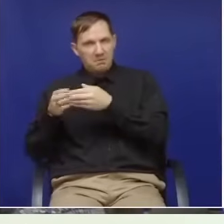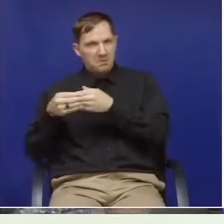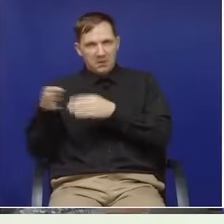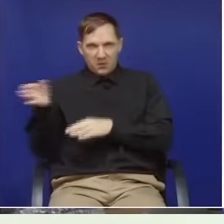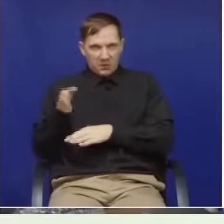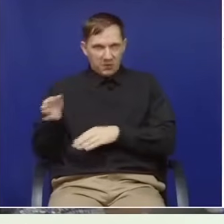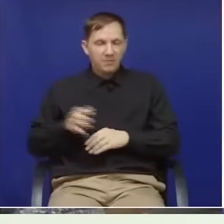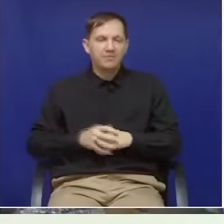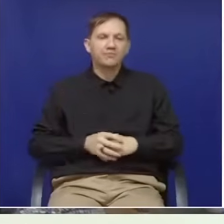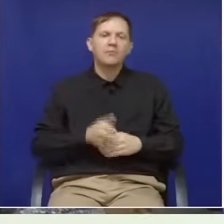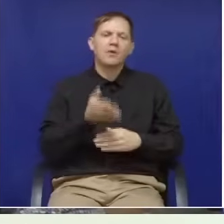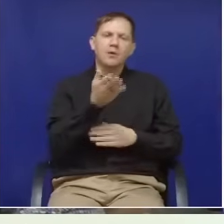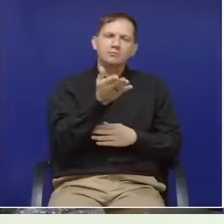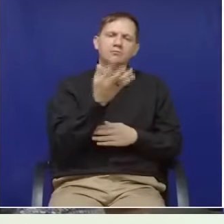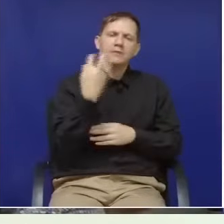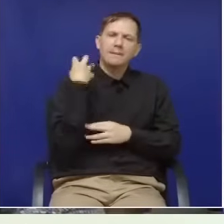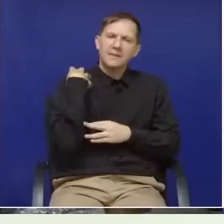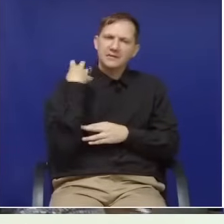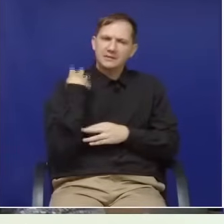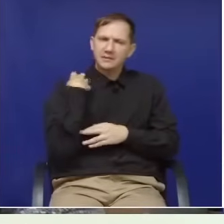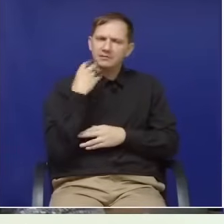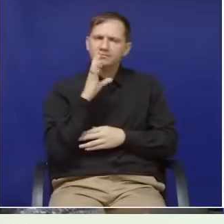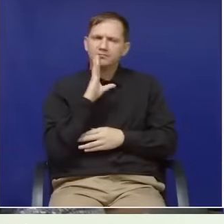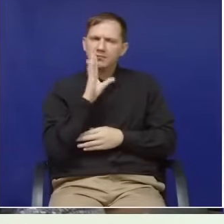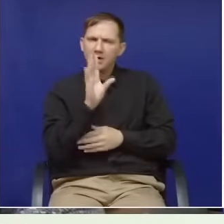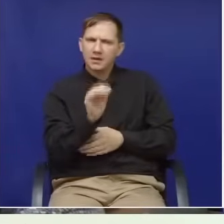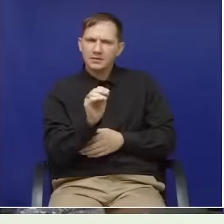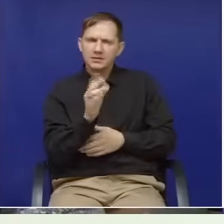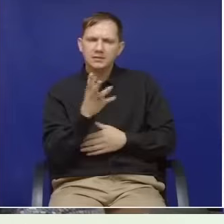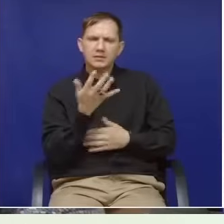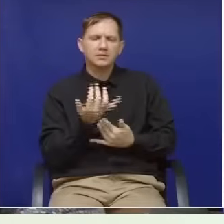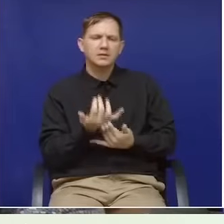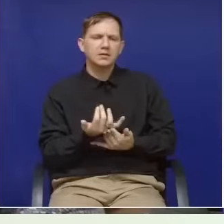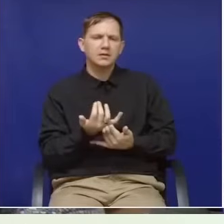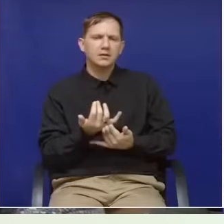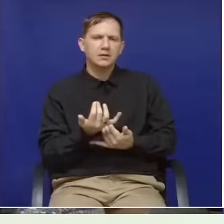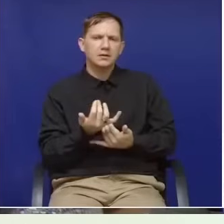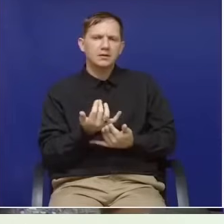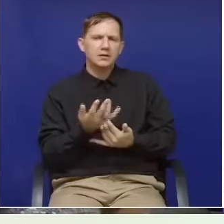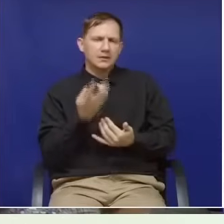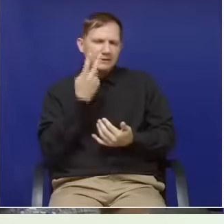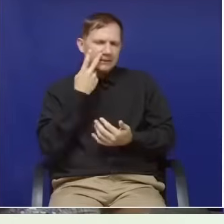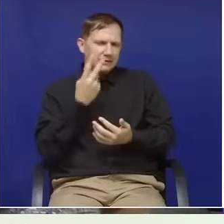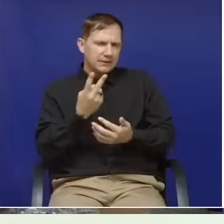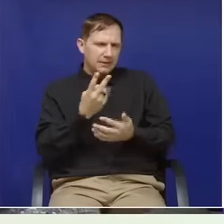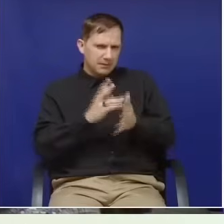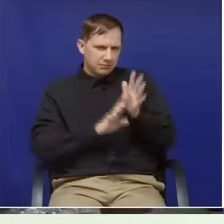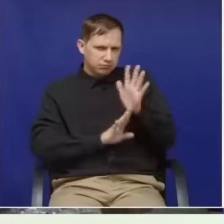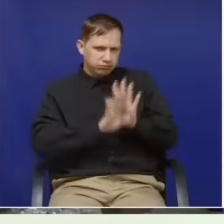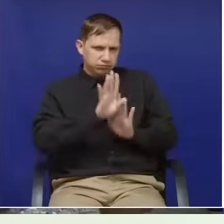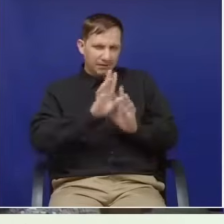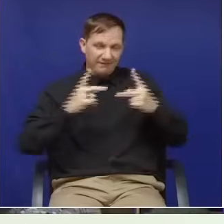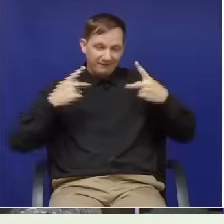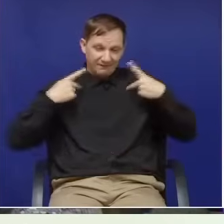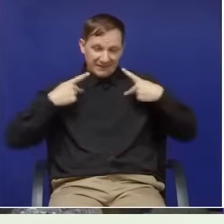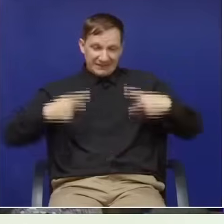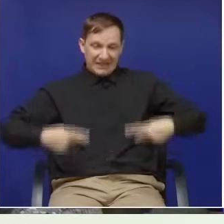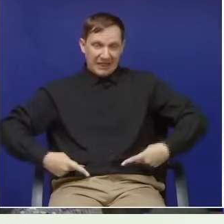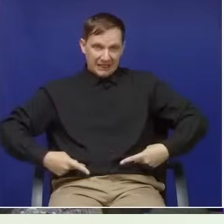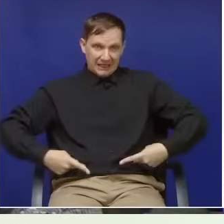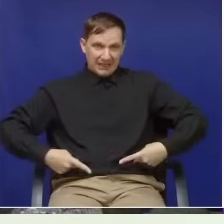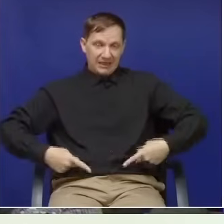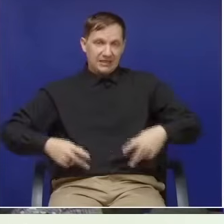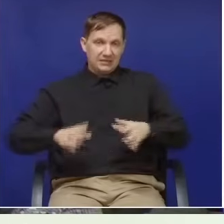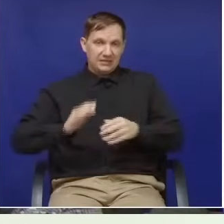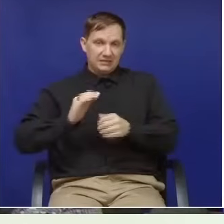with all what that you said now, what measurable and notable improvement in the physical security of